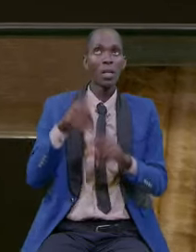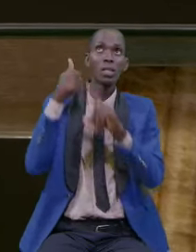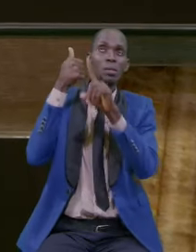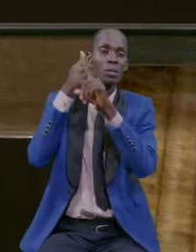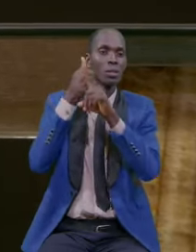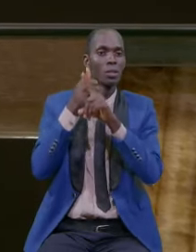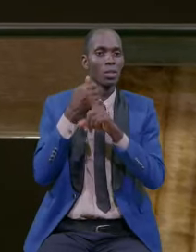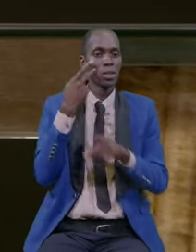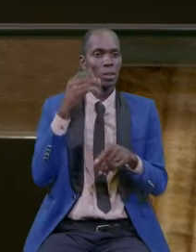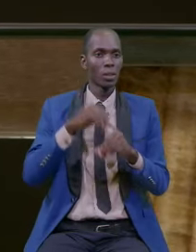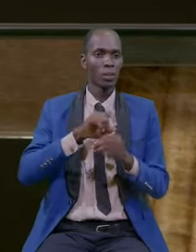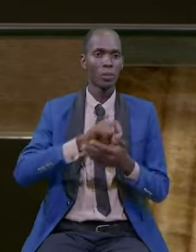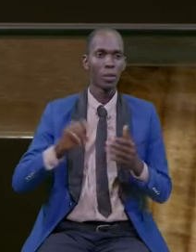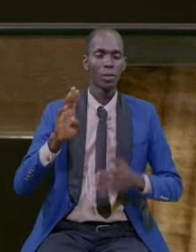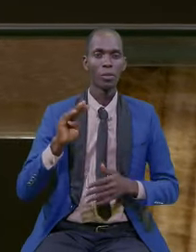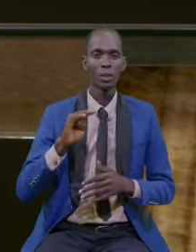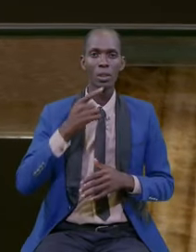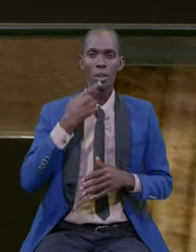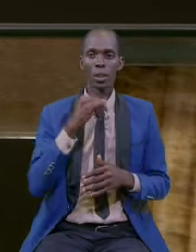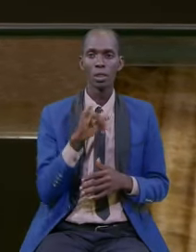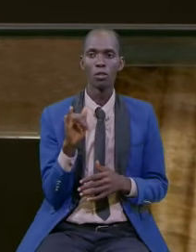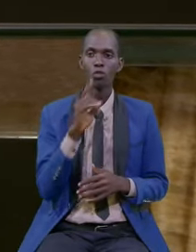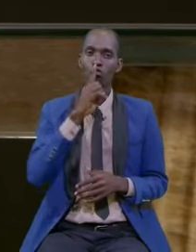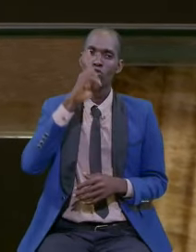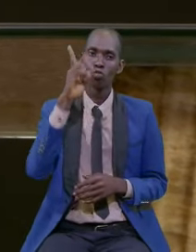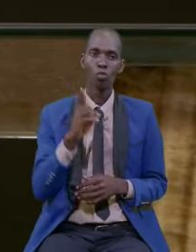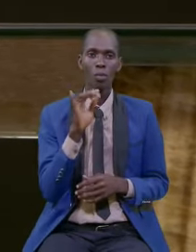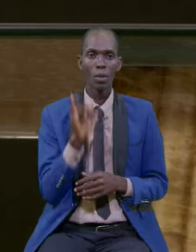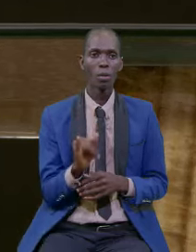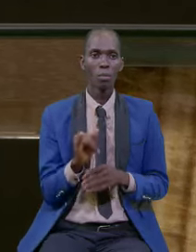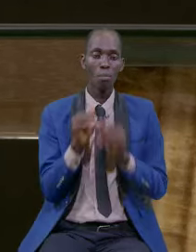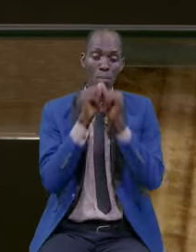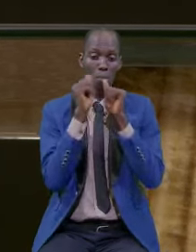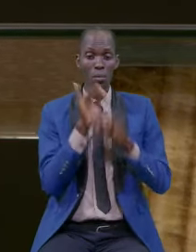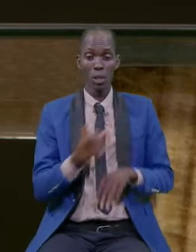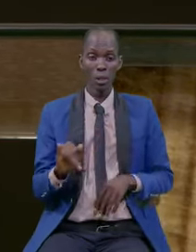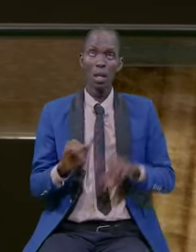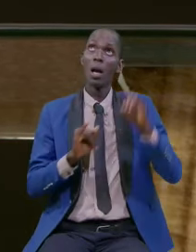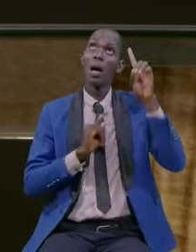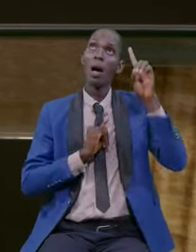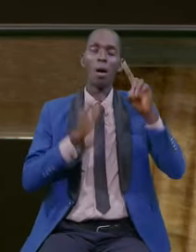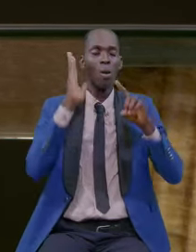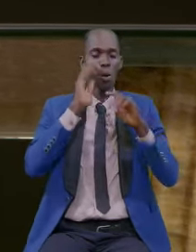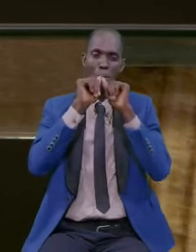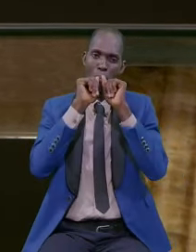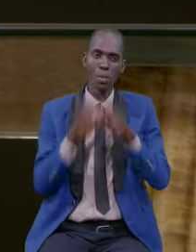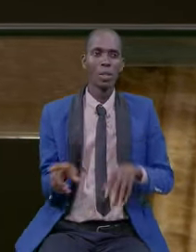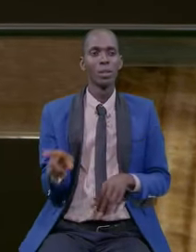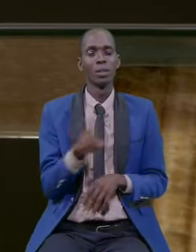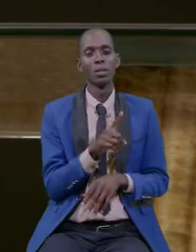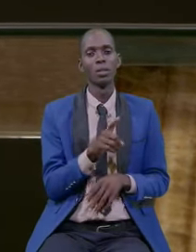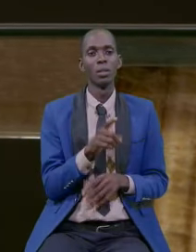verse 14, saying, surely, blessing, I will bless thee,